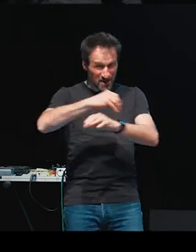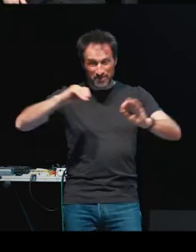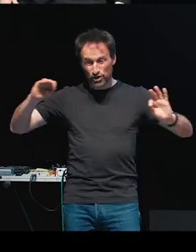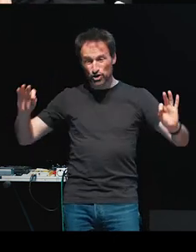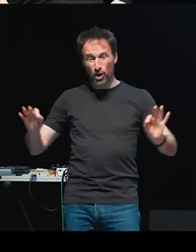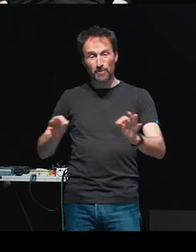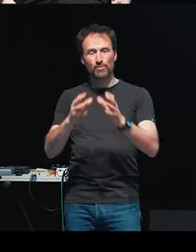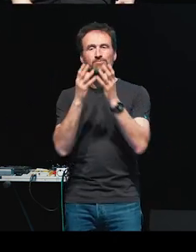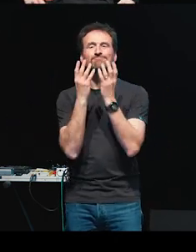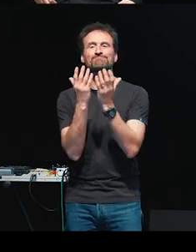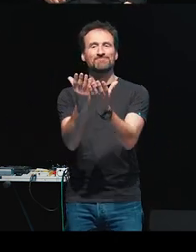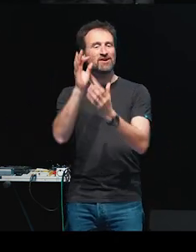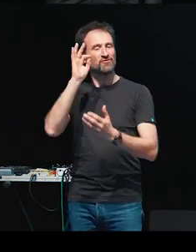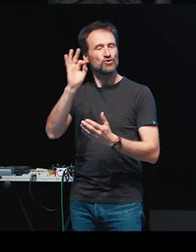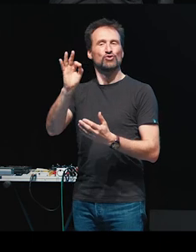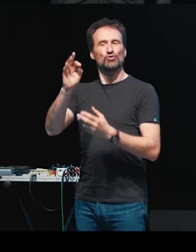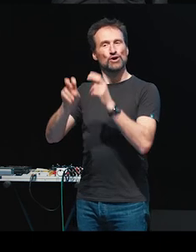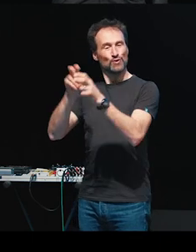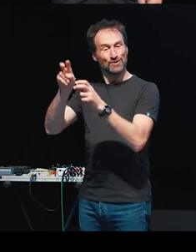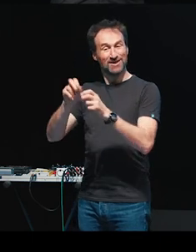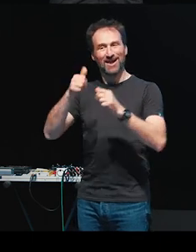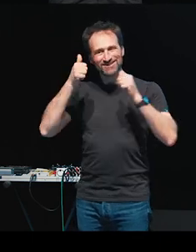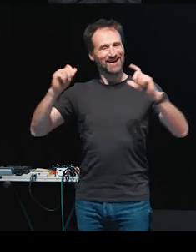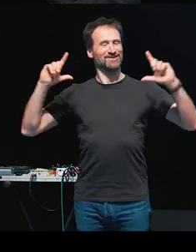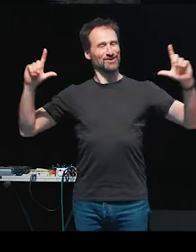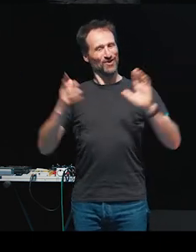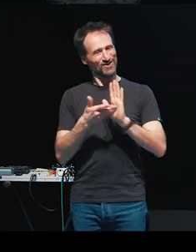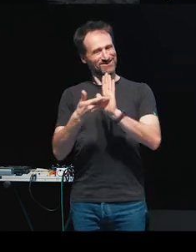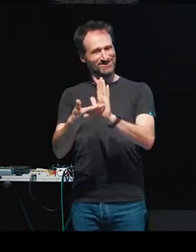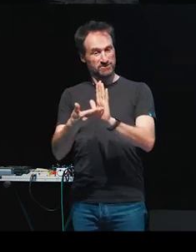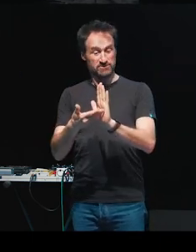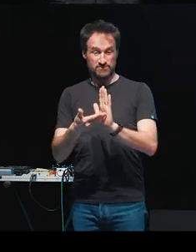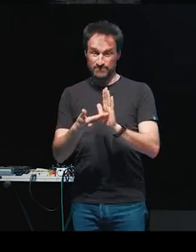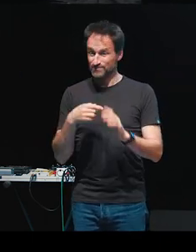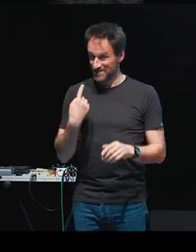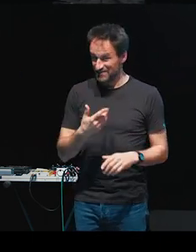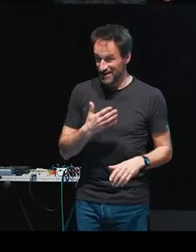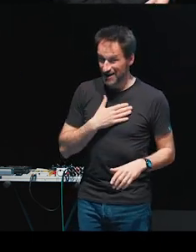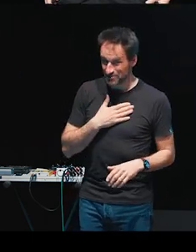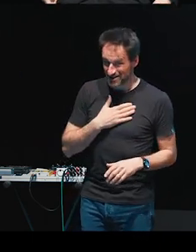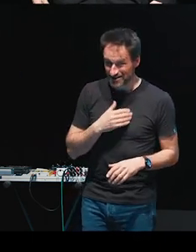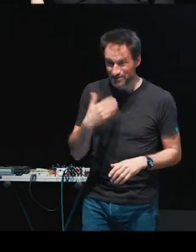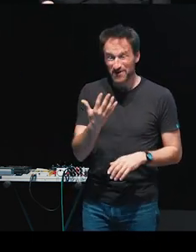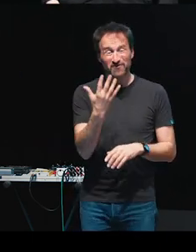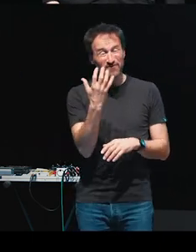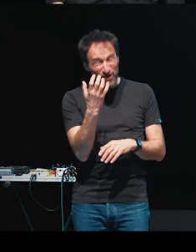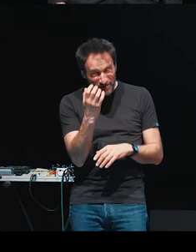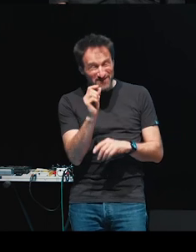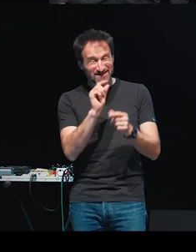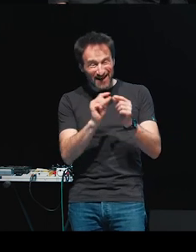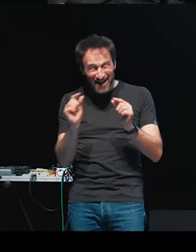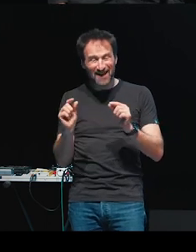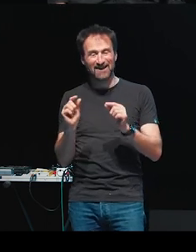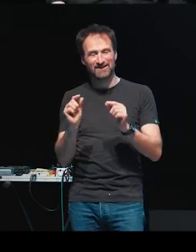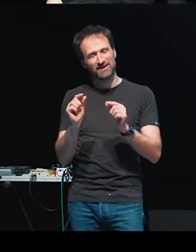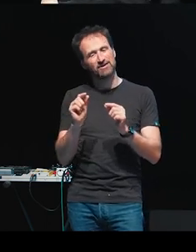to the user. We are happy to have 50 tiny, less complex applications. The user